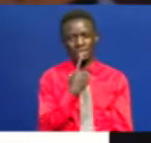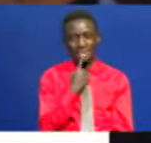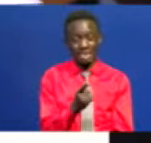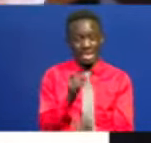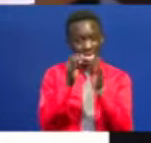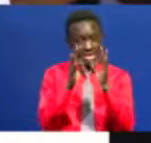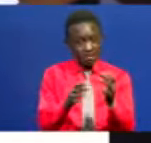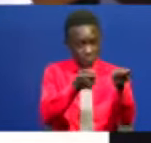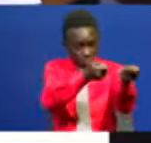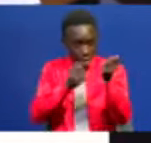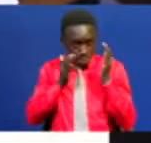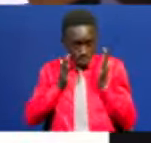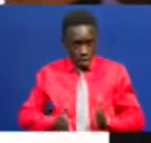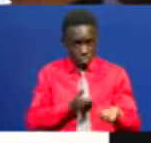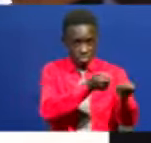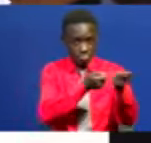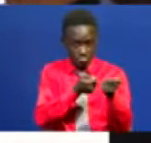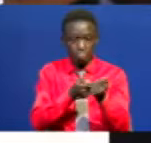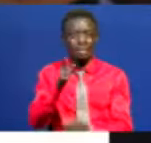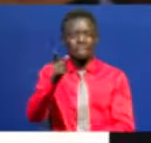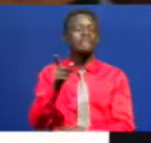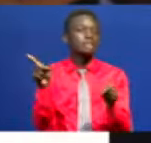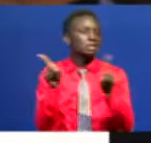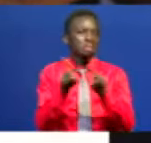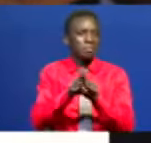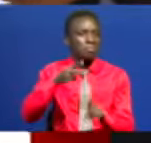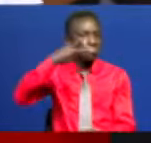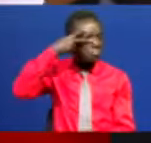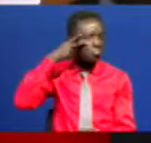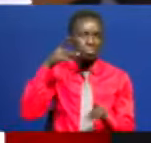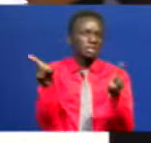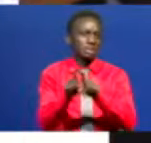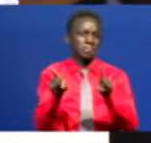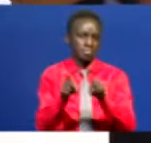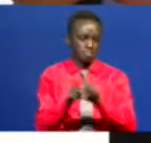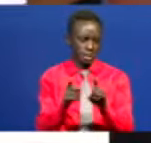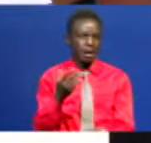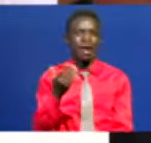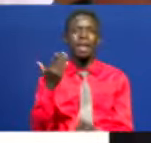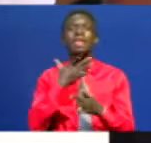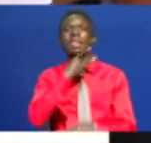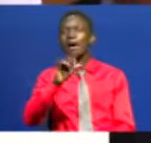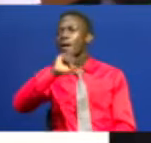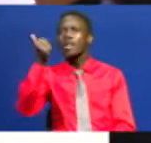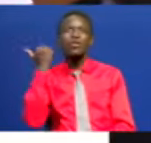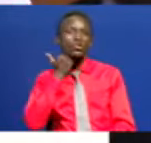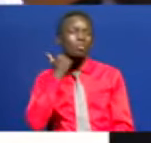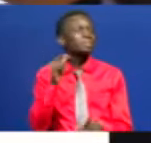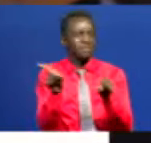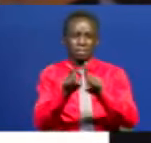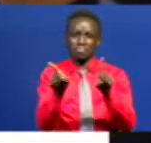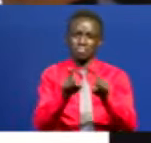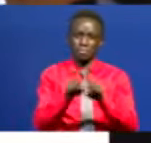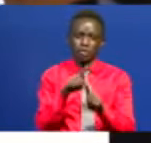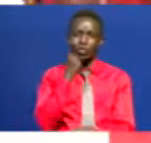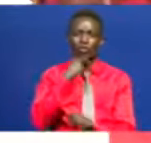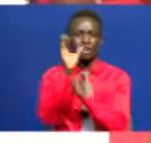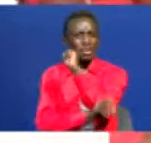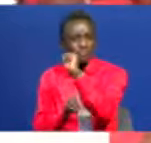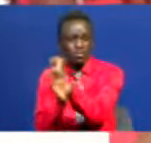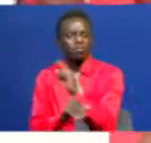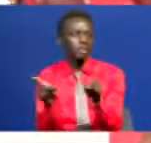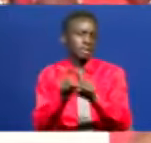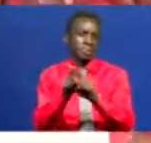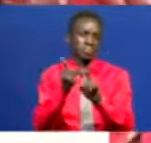Kenya, kama vile wale magaidi wa Al-Shabaab na wale wezi ambao wanaibia wale wengine mali yao.